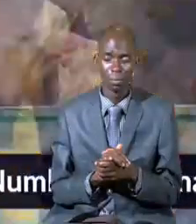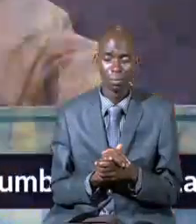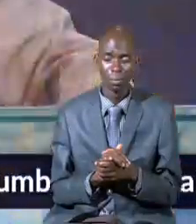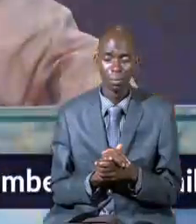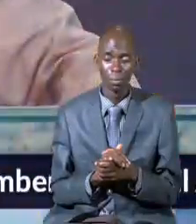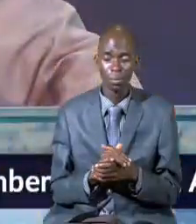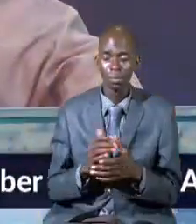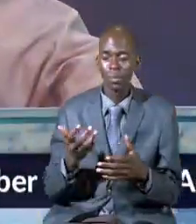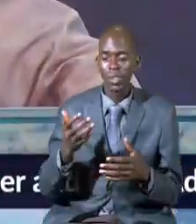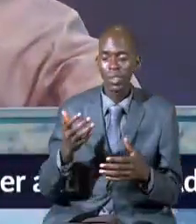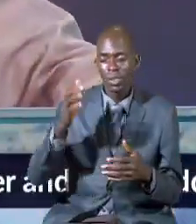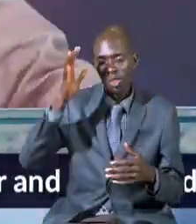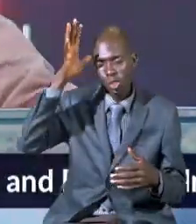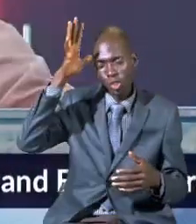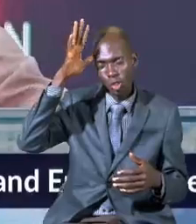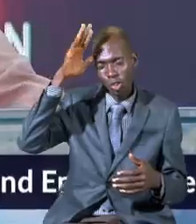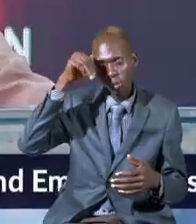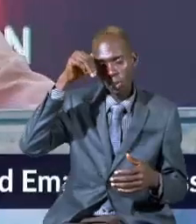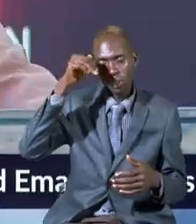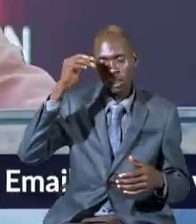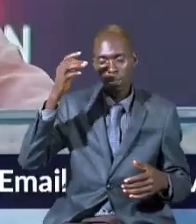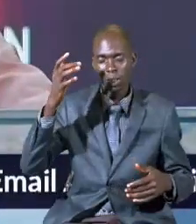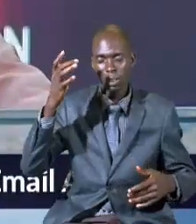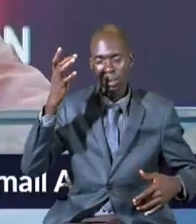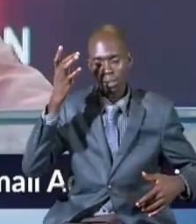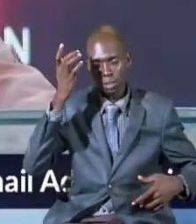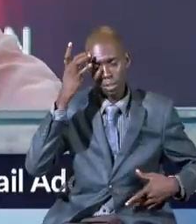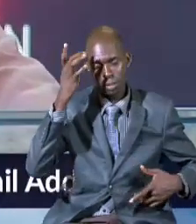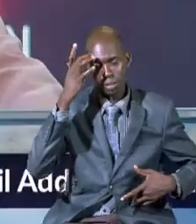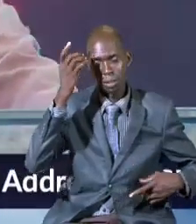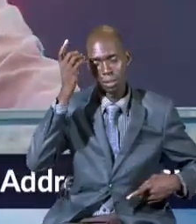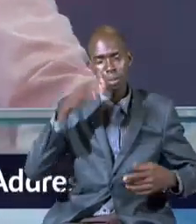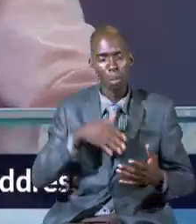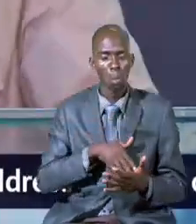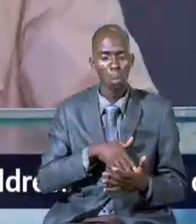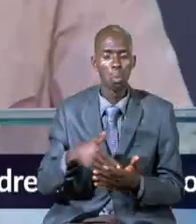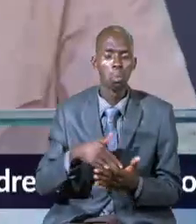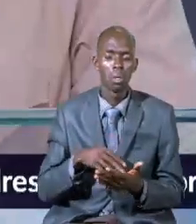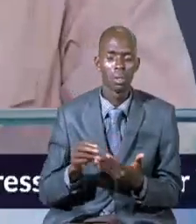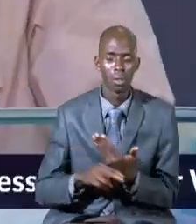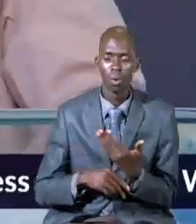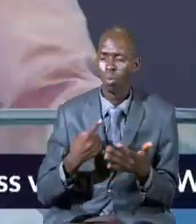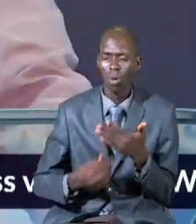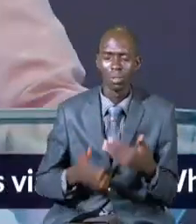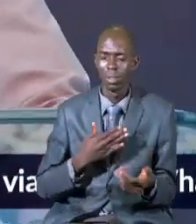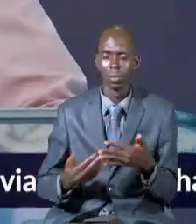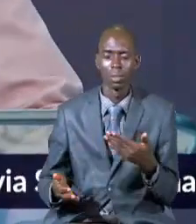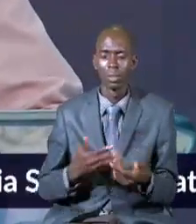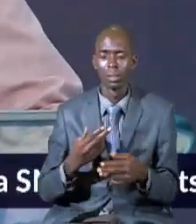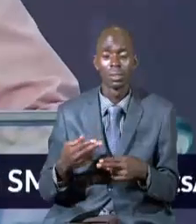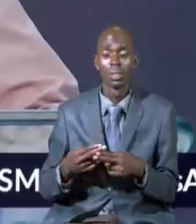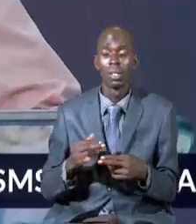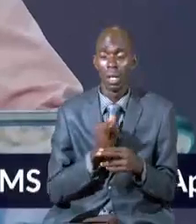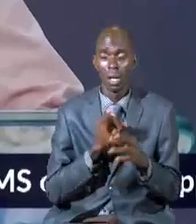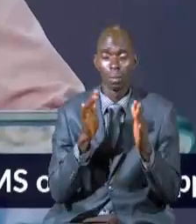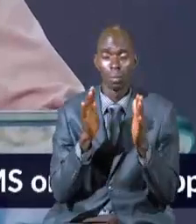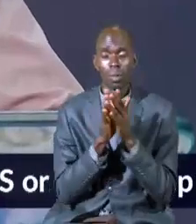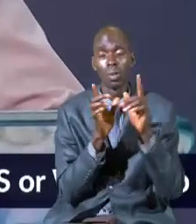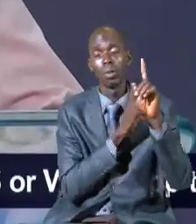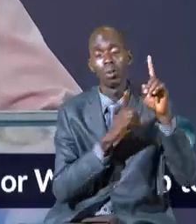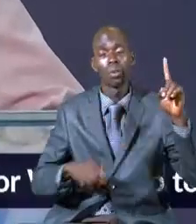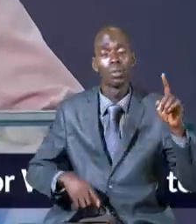Incurable disease, weakness, whatever. I pray, Lord, you touch